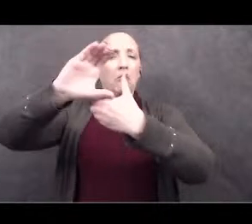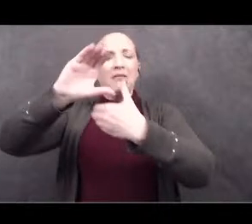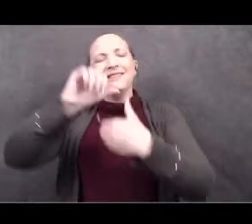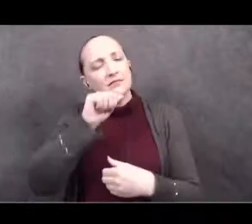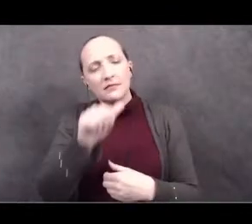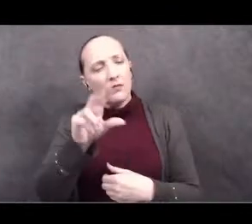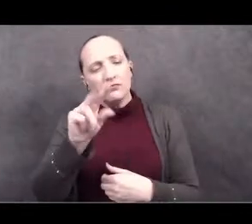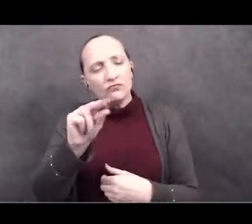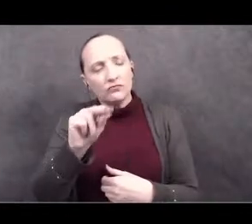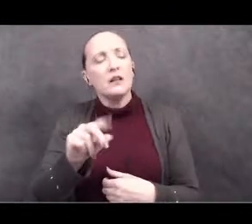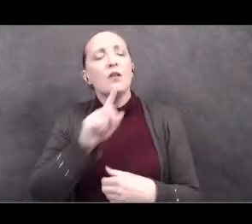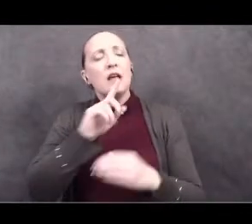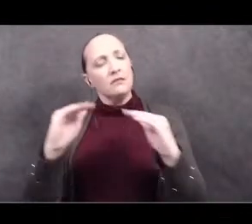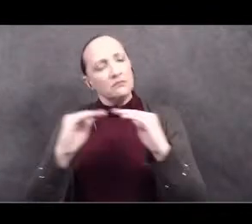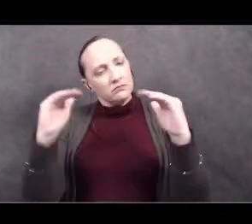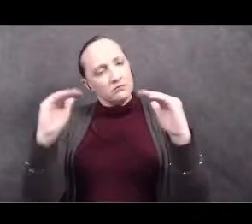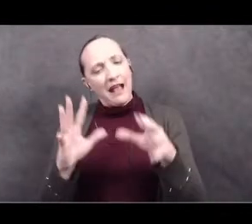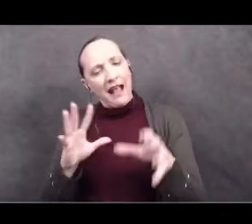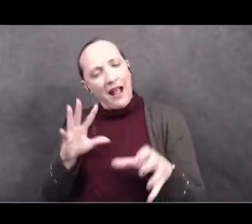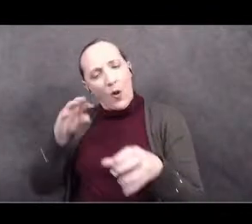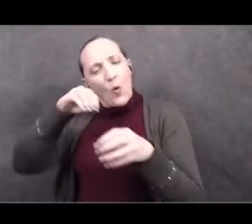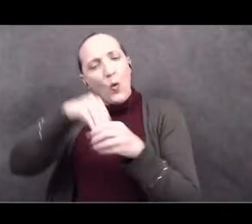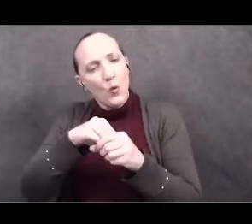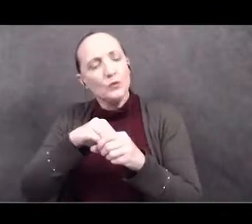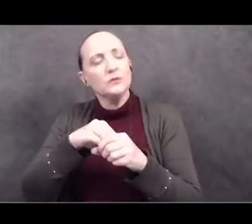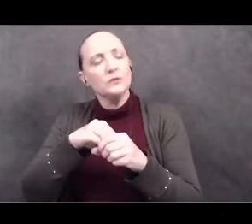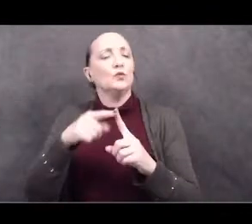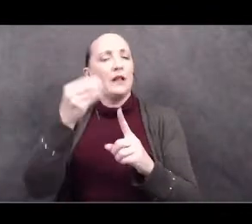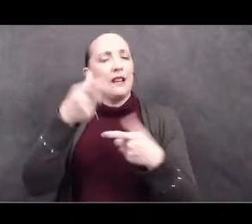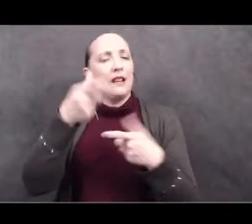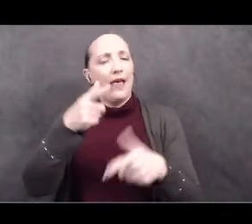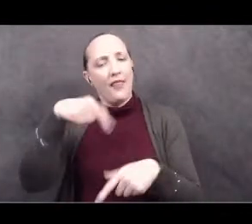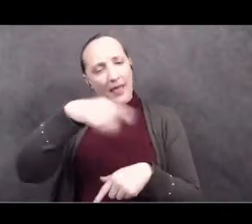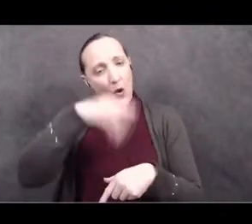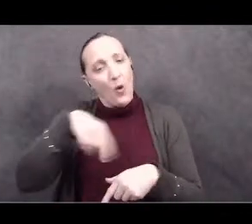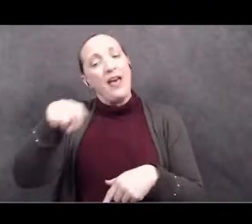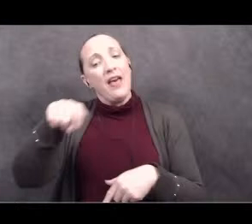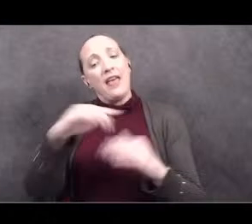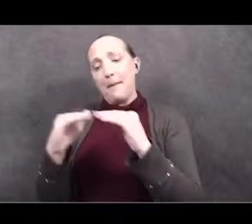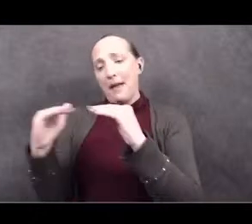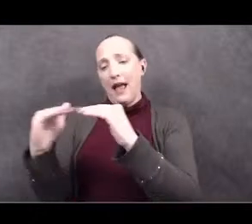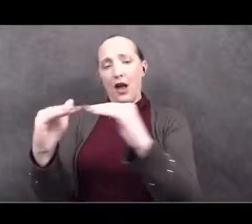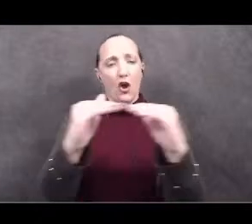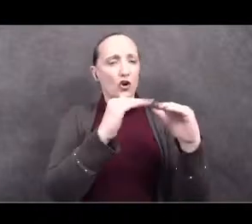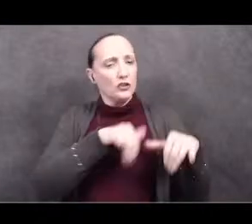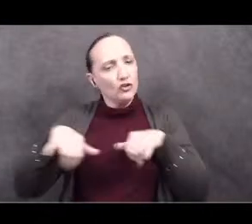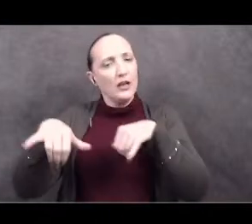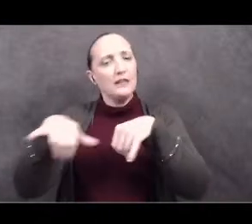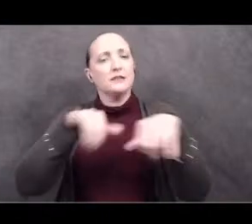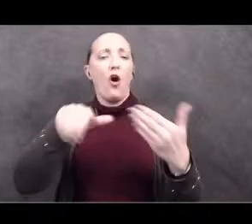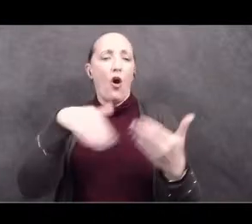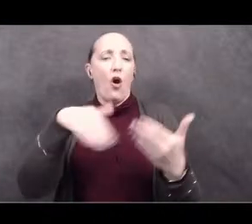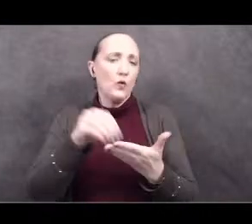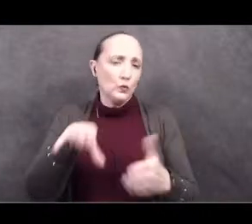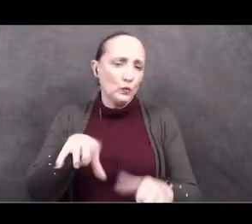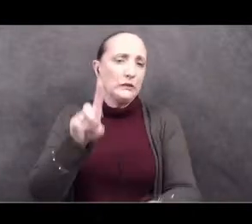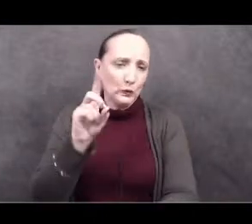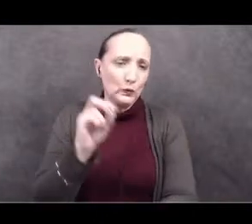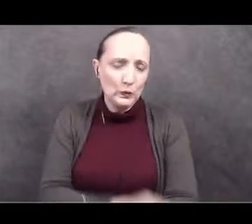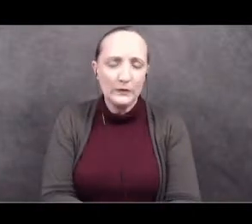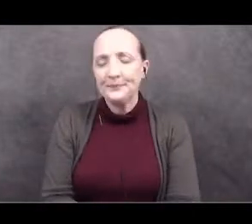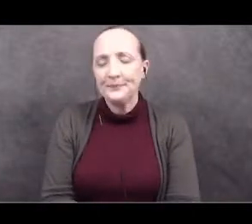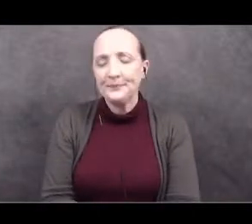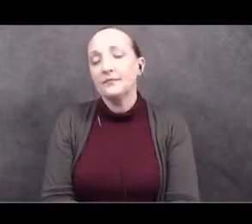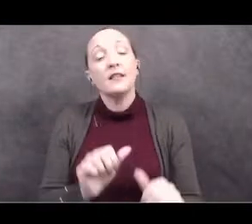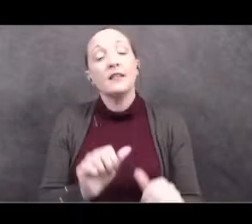but to provide a sense of inclusion to let them know that they matter just as all other students do Contin continuing with this